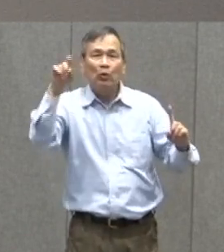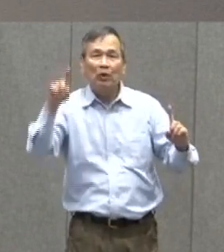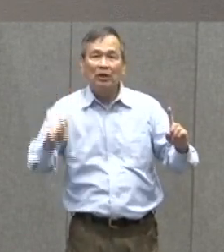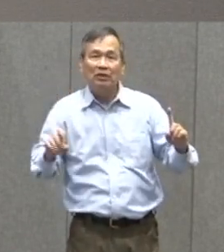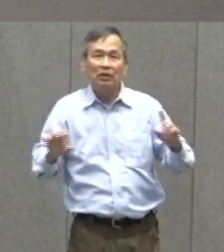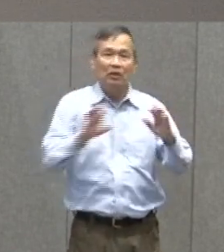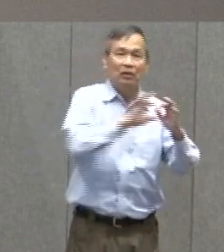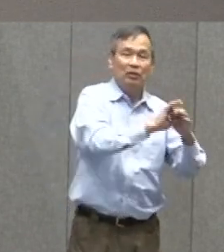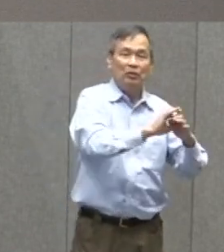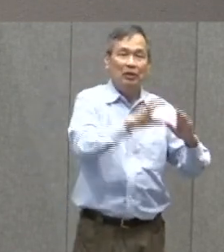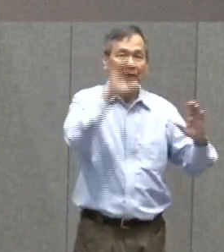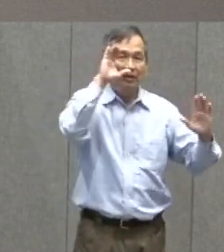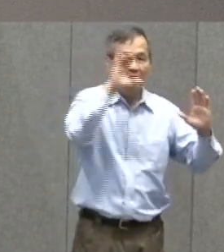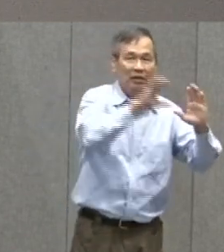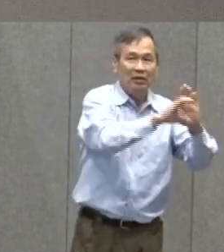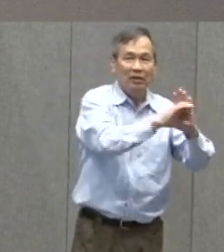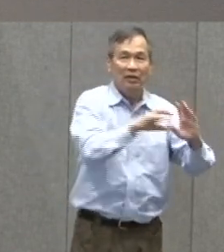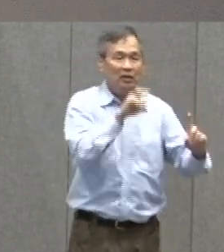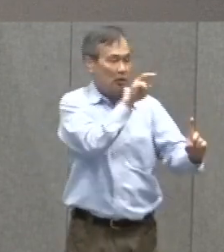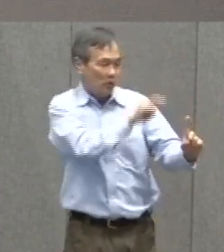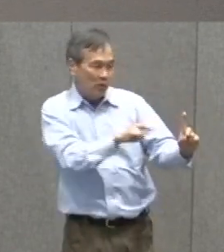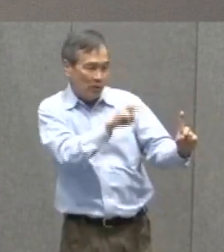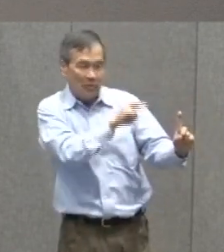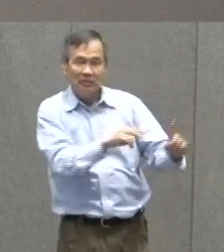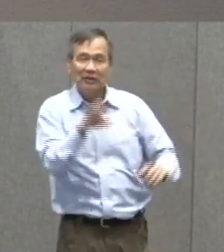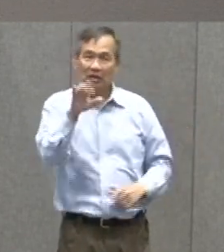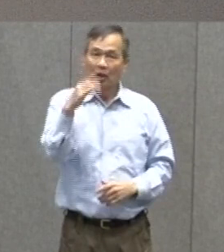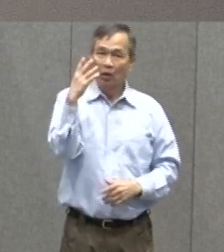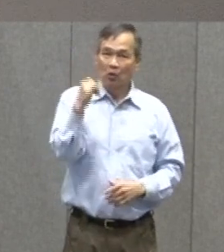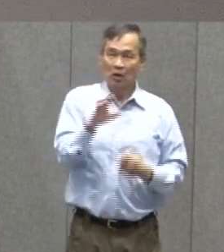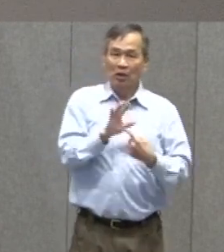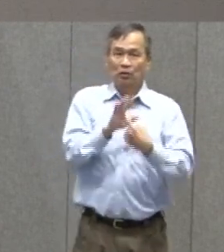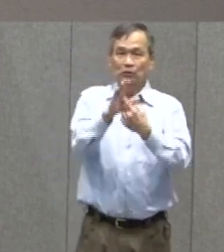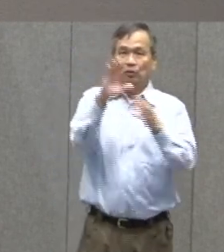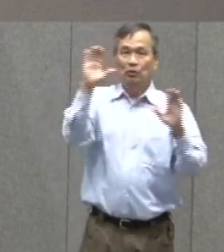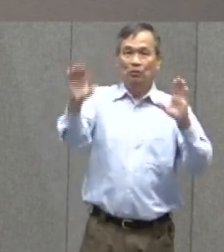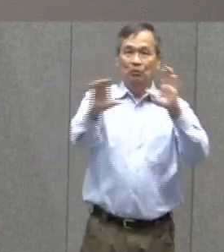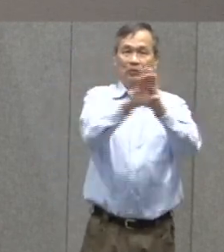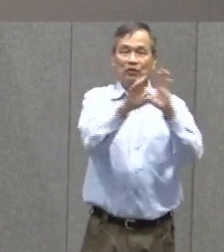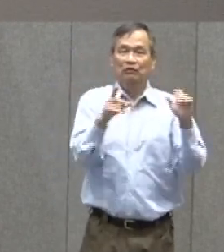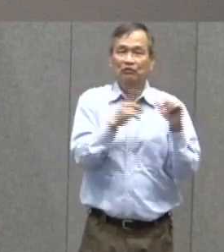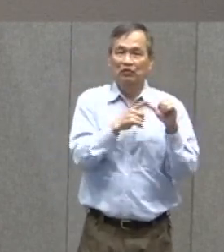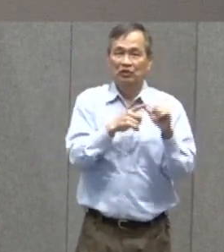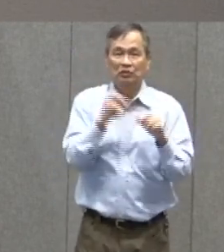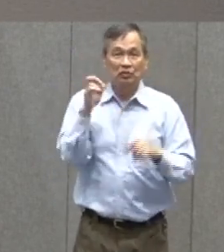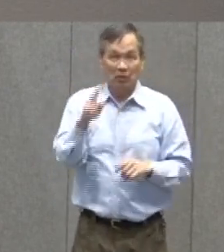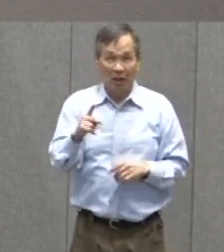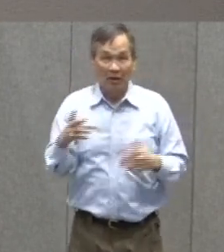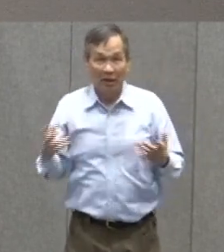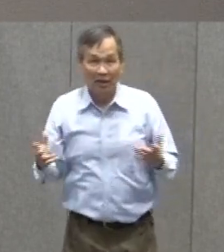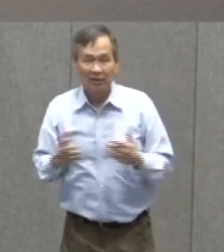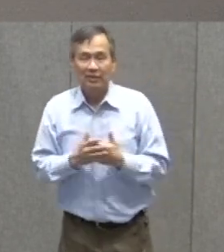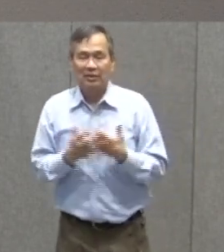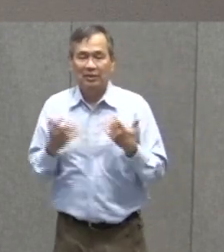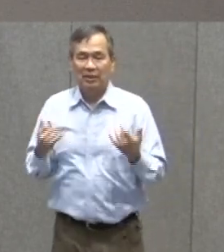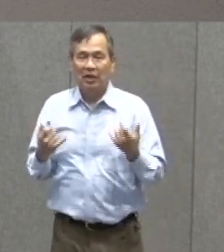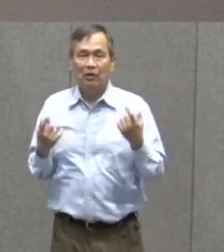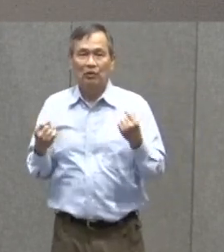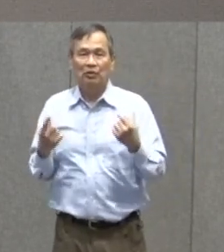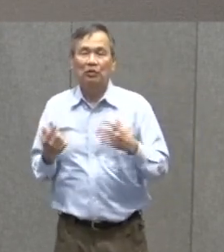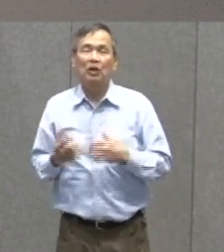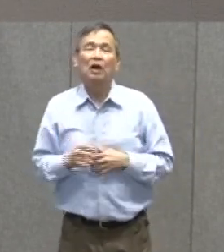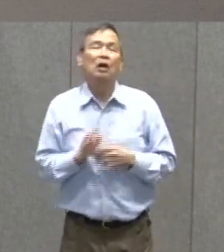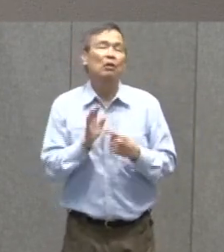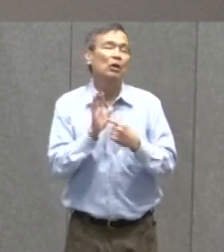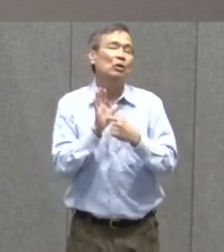and observing it is so very important as we started off today. What we will do, as I walk over here, I